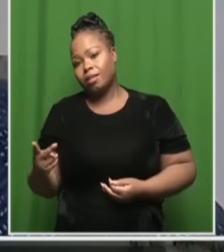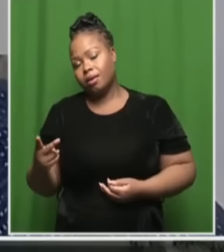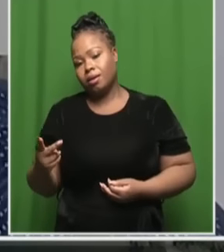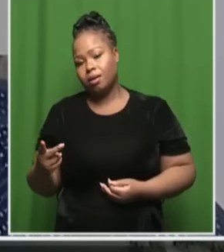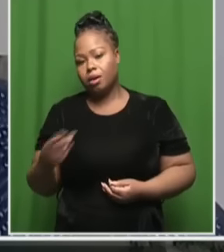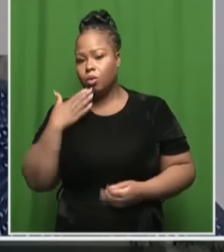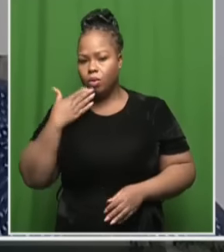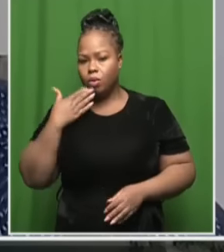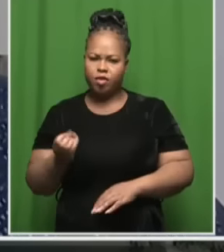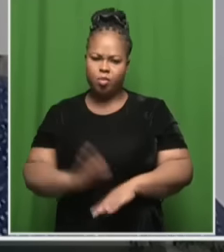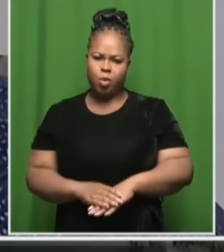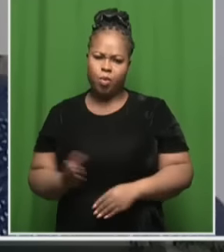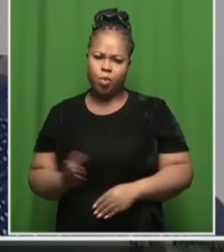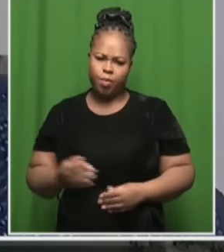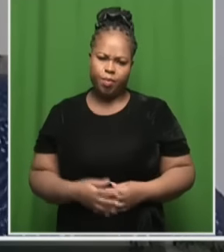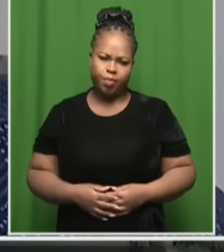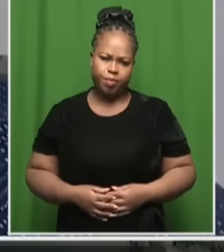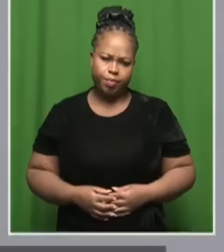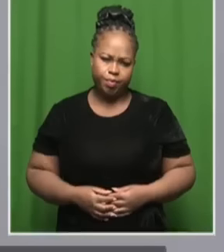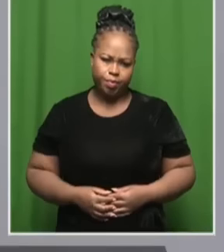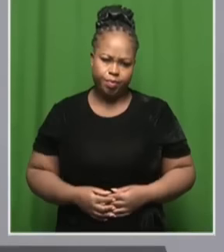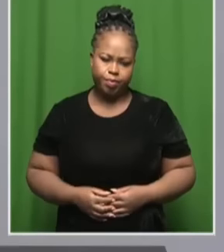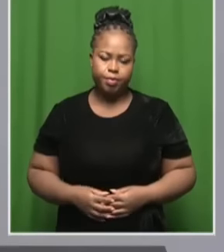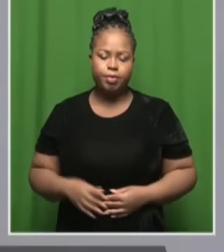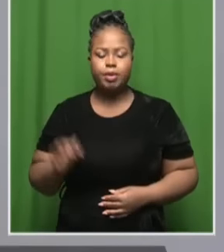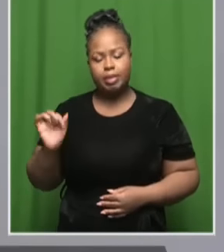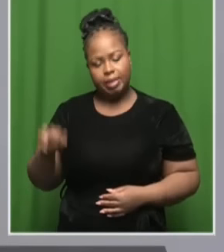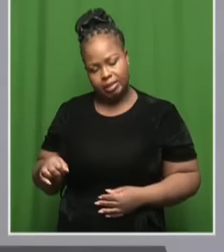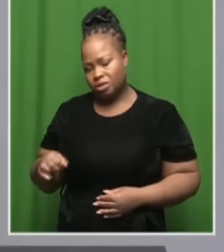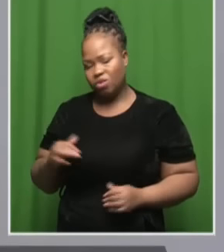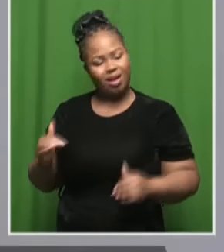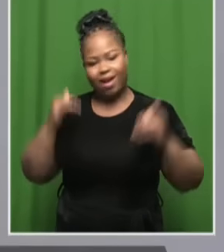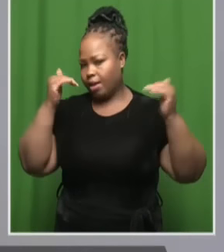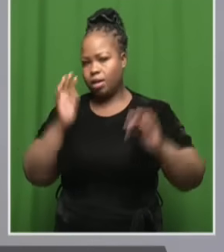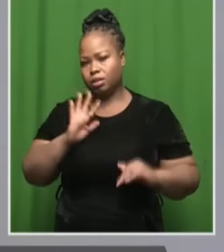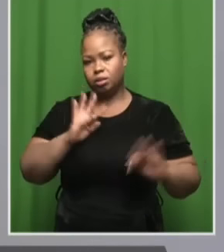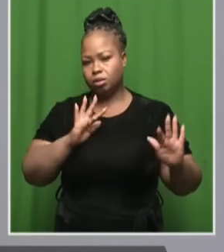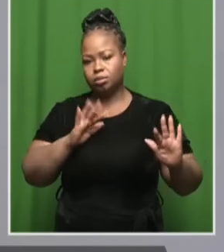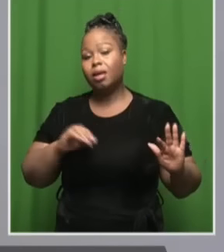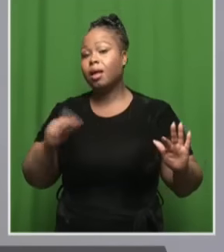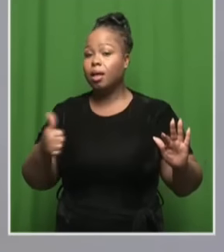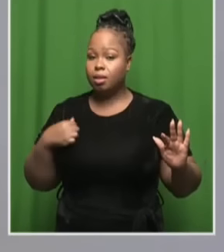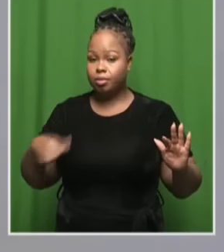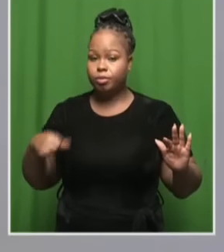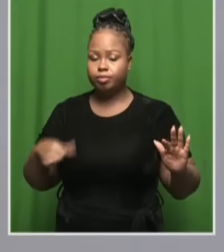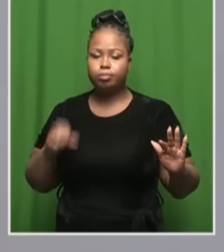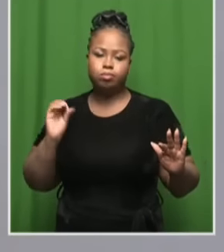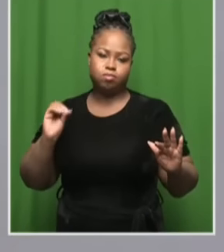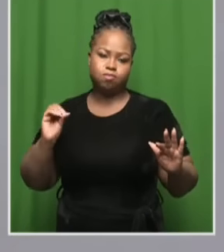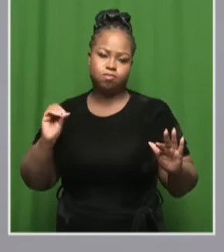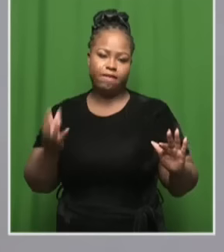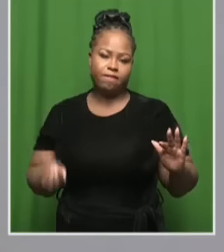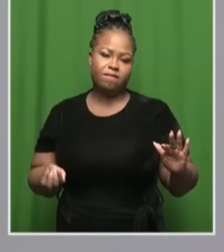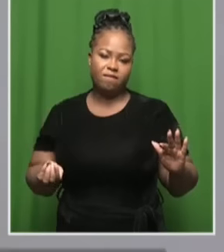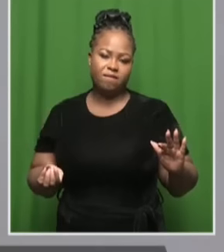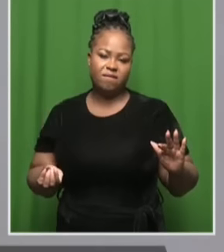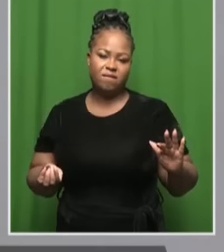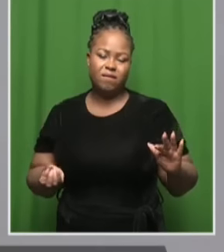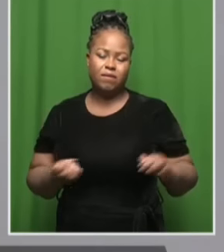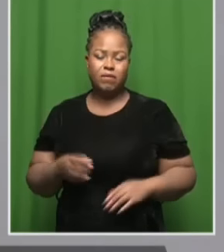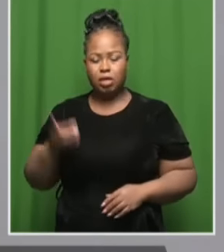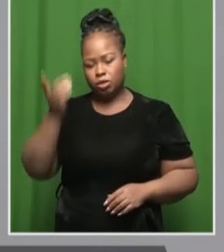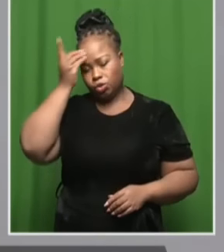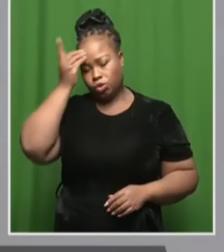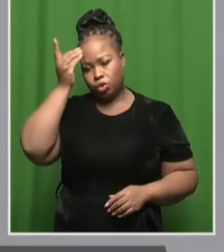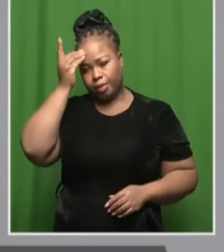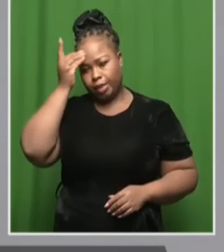more? And absolutely not the highest. We've got some metros, in particular the